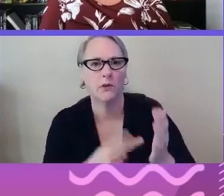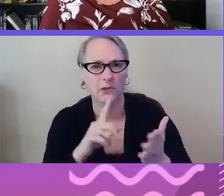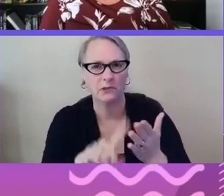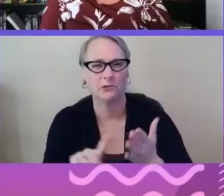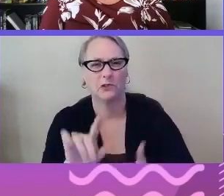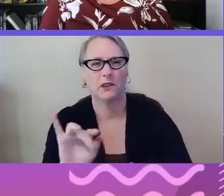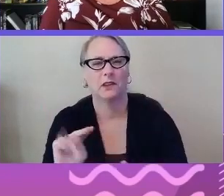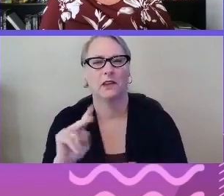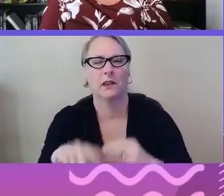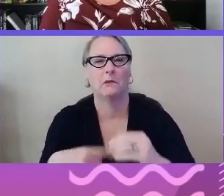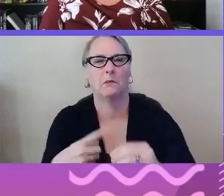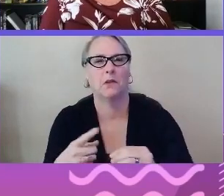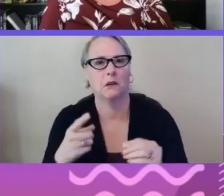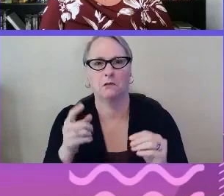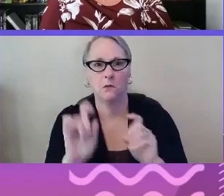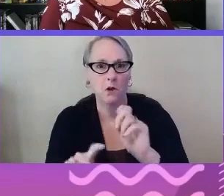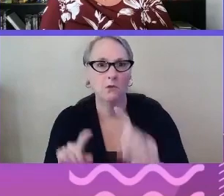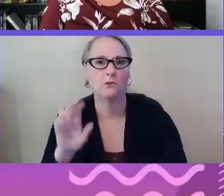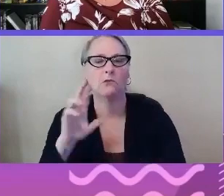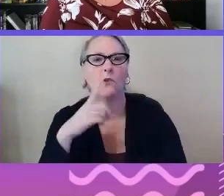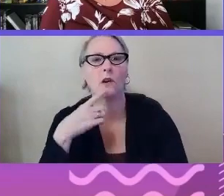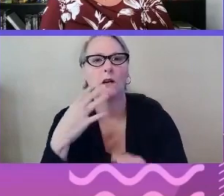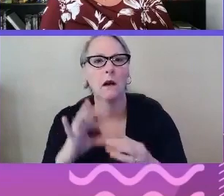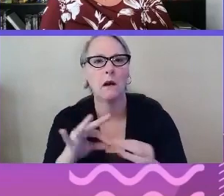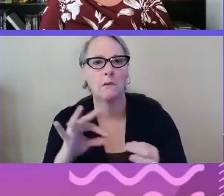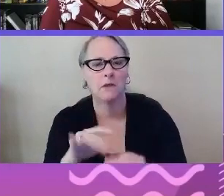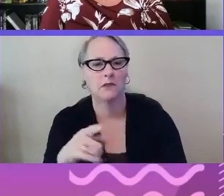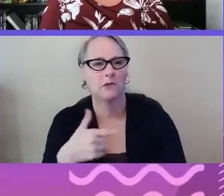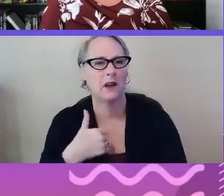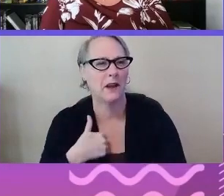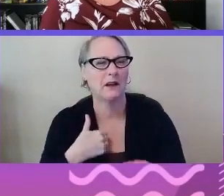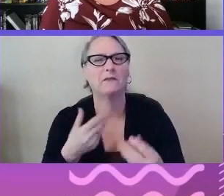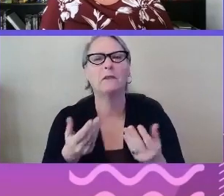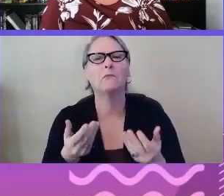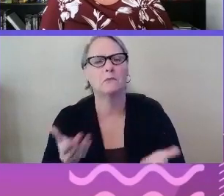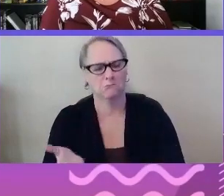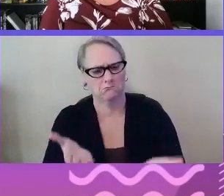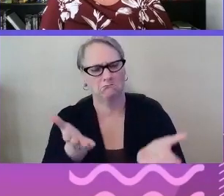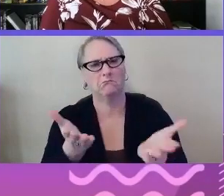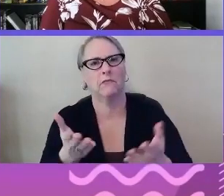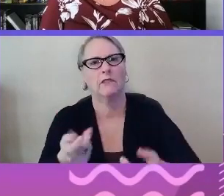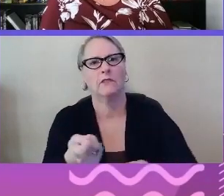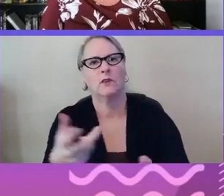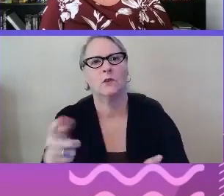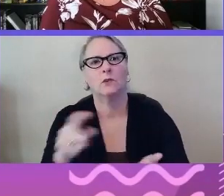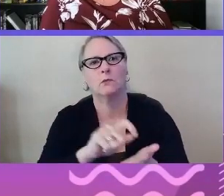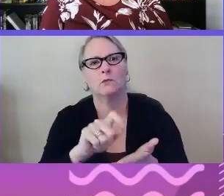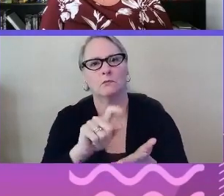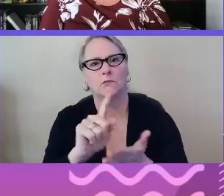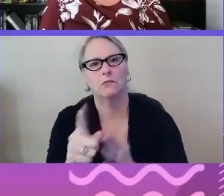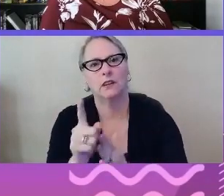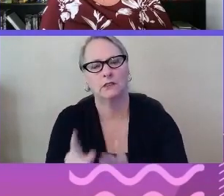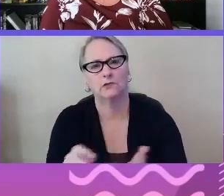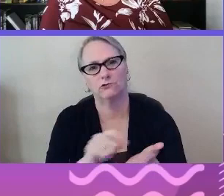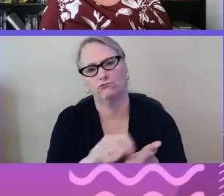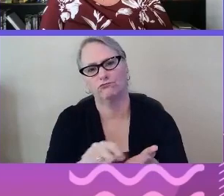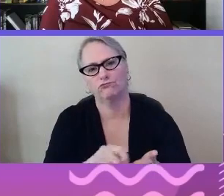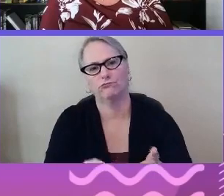questions or comments you had. So we'll give everyone a couple minutes to start writing their comments now.